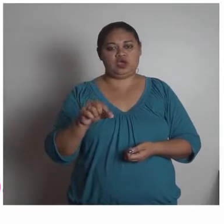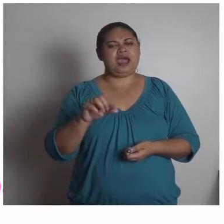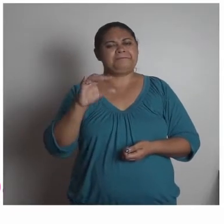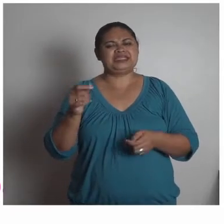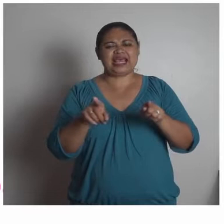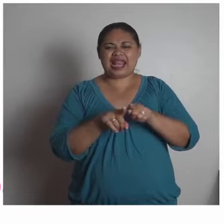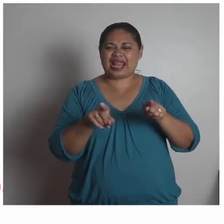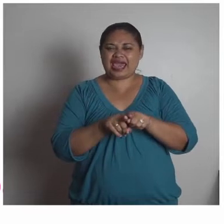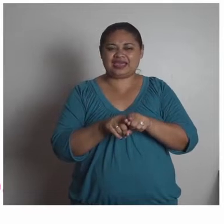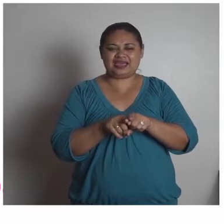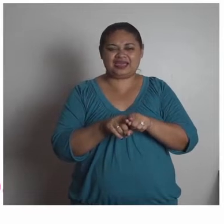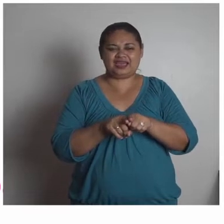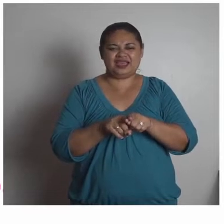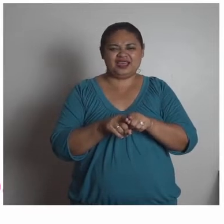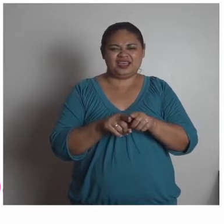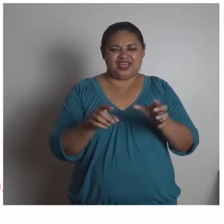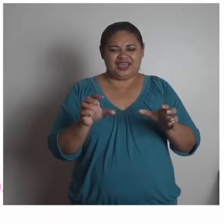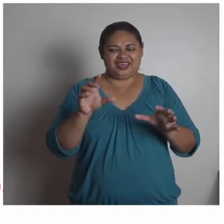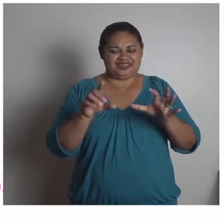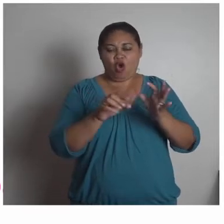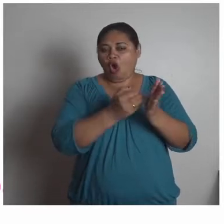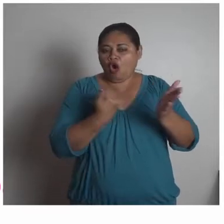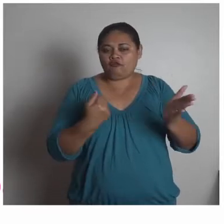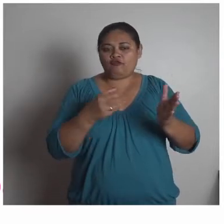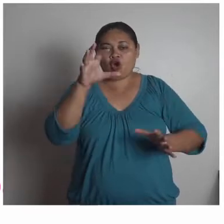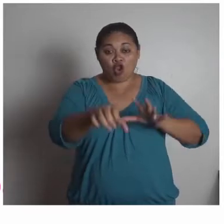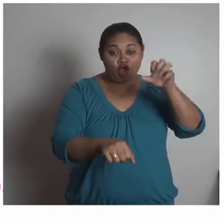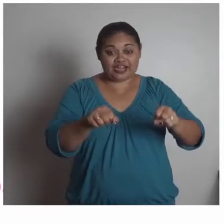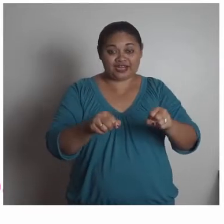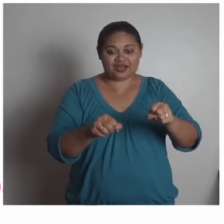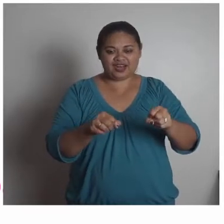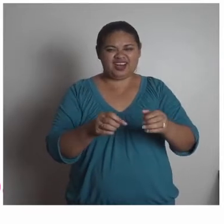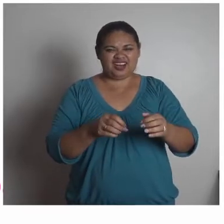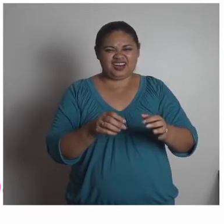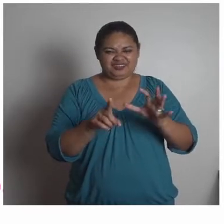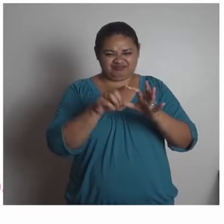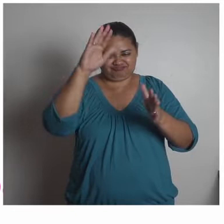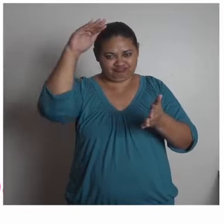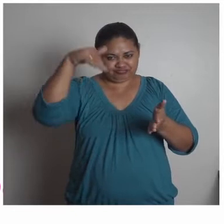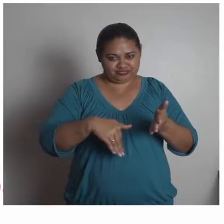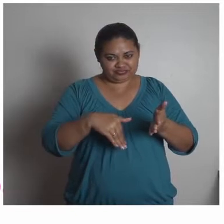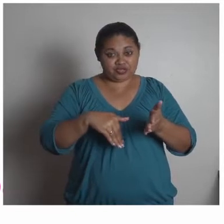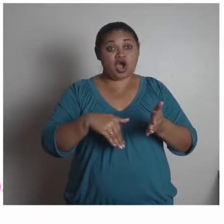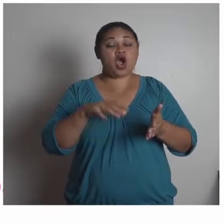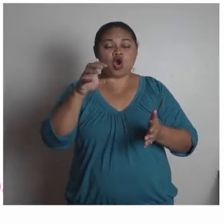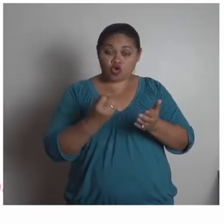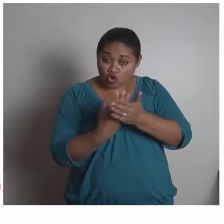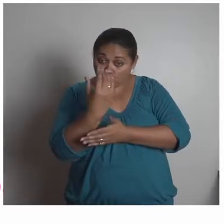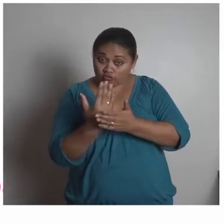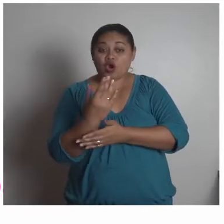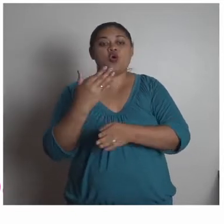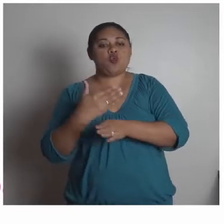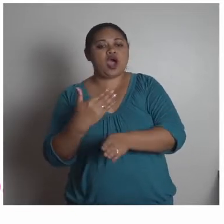So that's what we need to do. We need a decolonial degrowth, right? We need to combine that degrowth